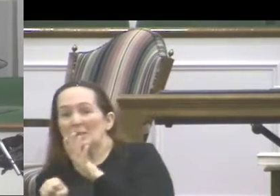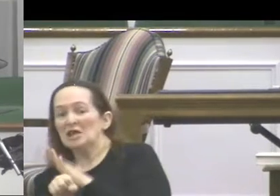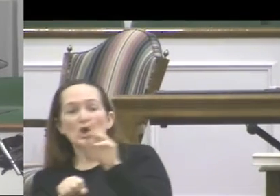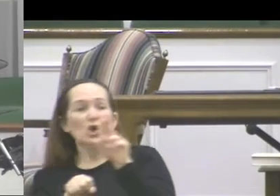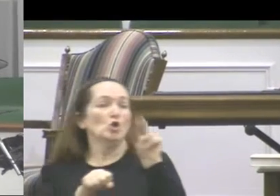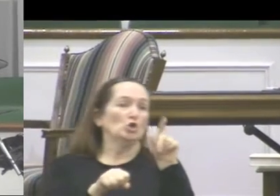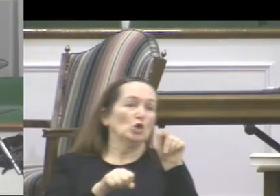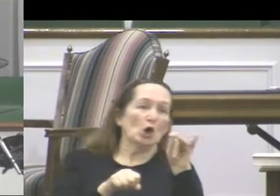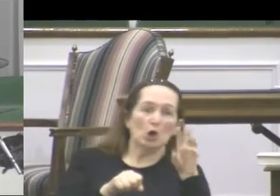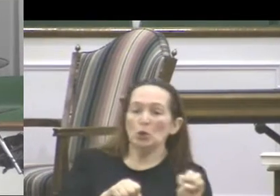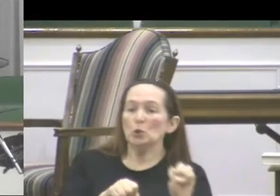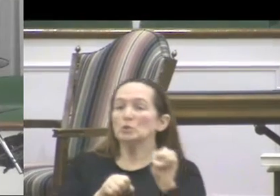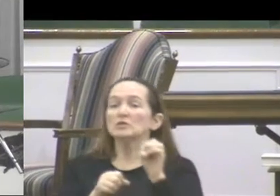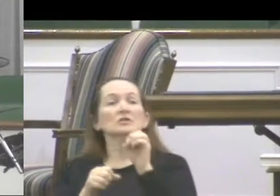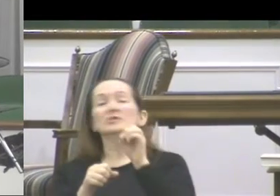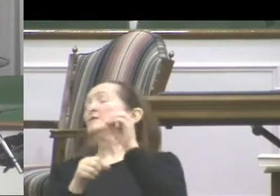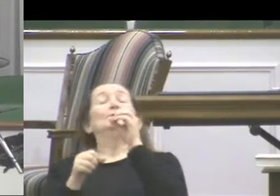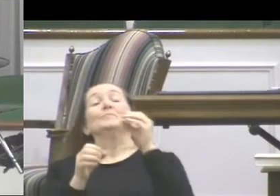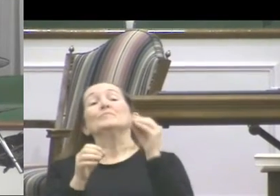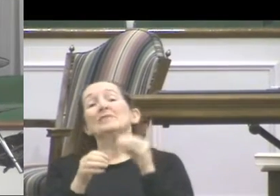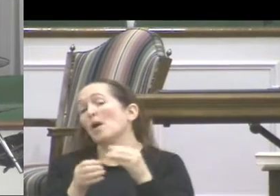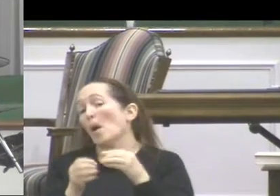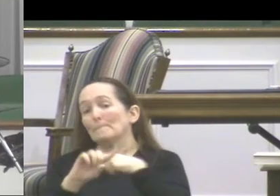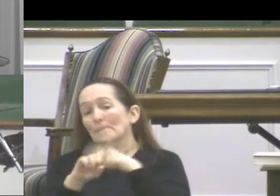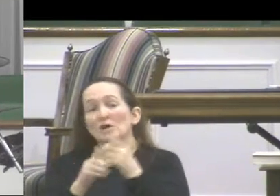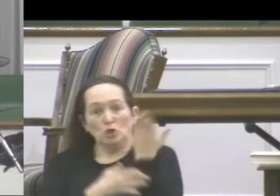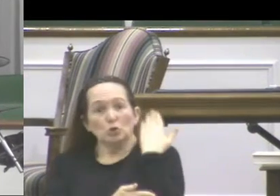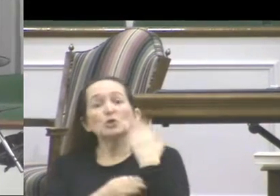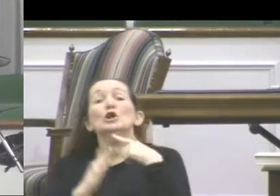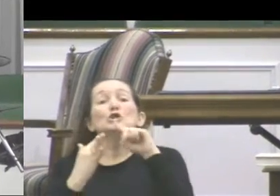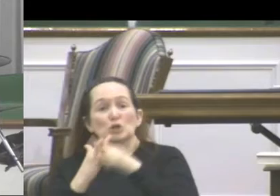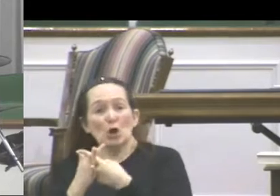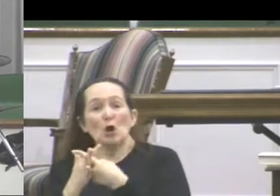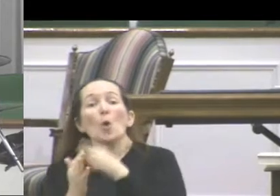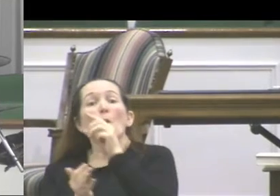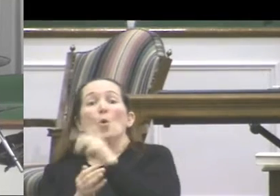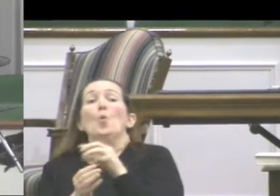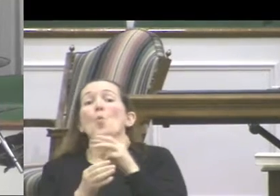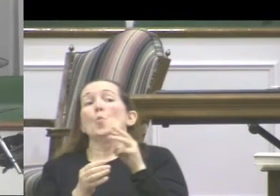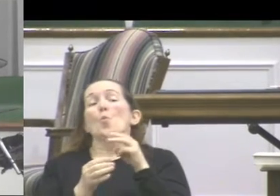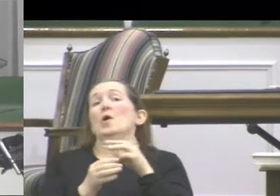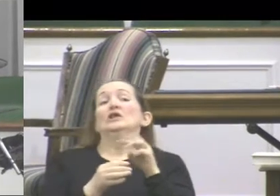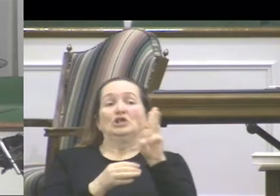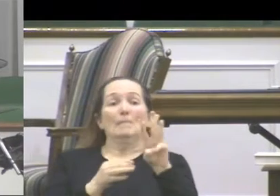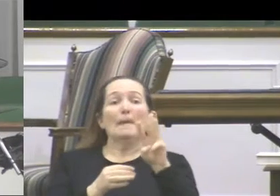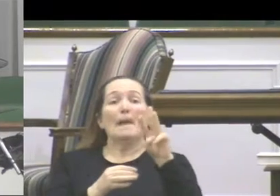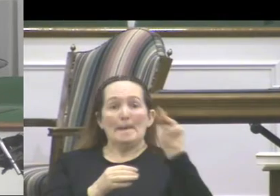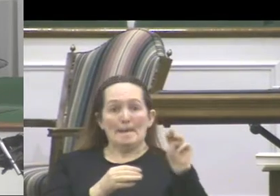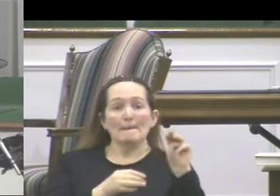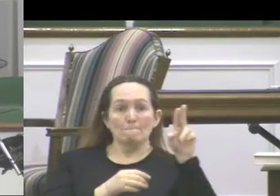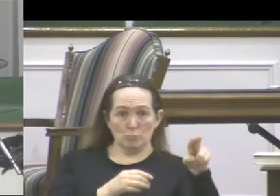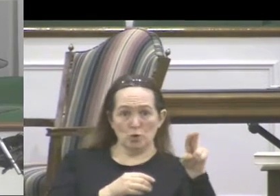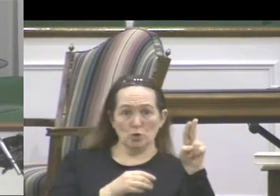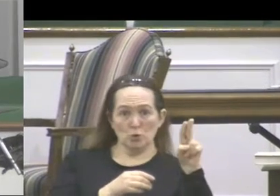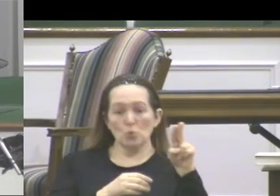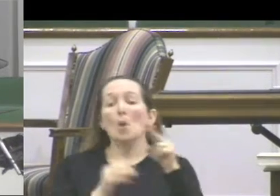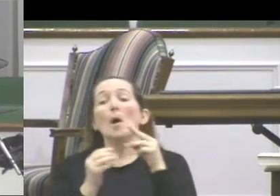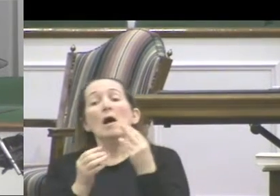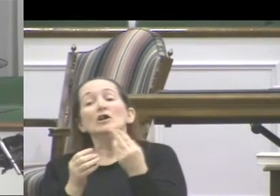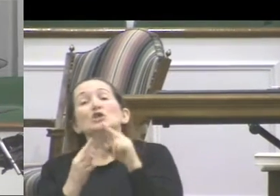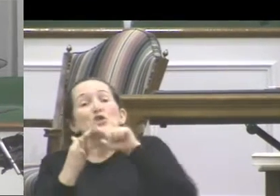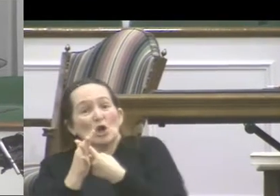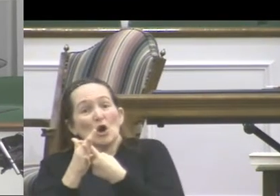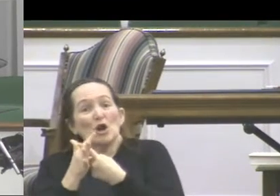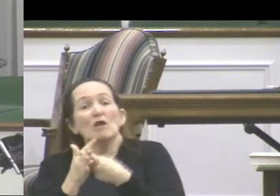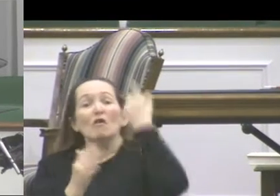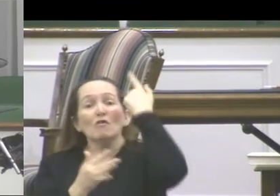to. It started out as the women's sewing group for First Baptist Church. That's what our women's missions started as. Sew